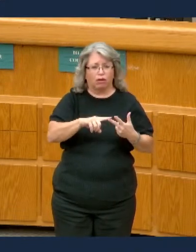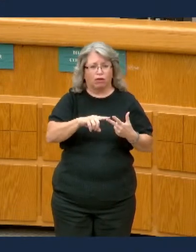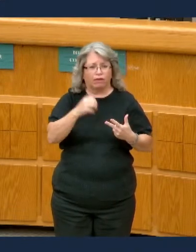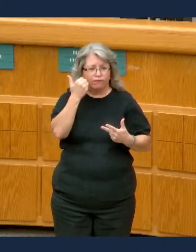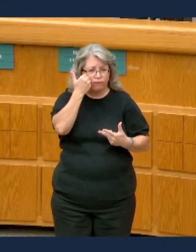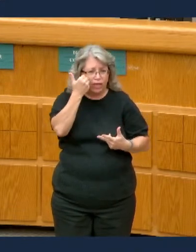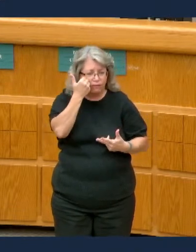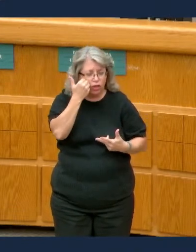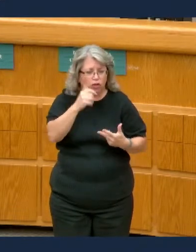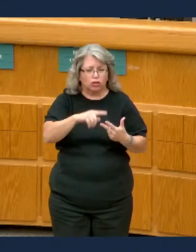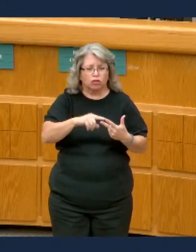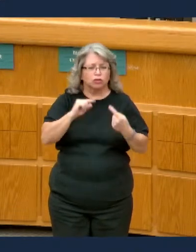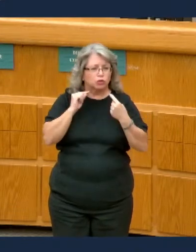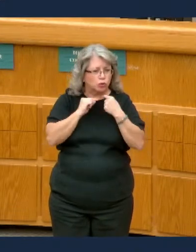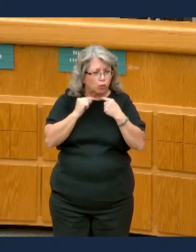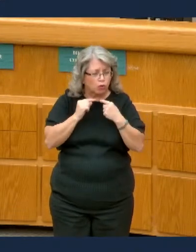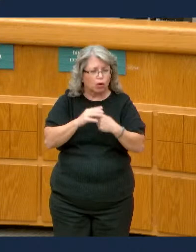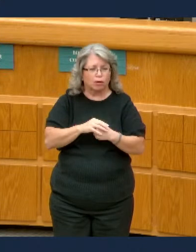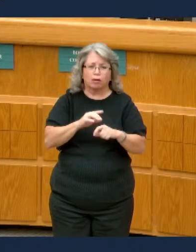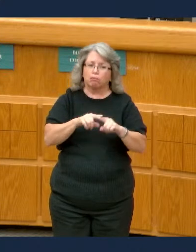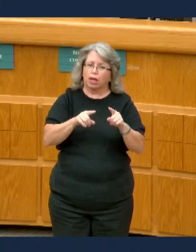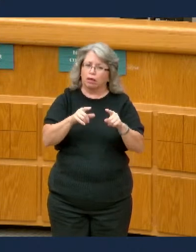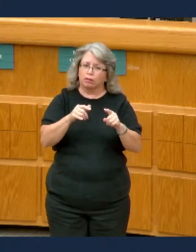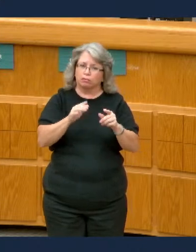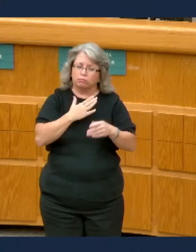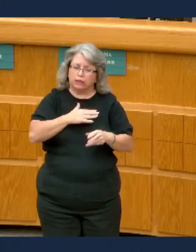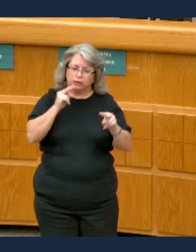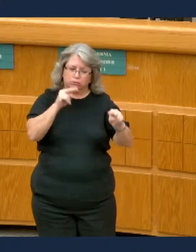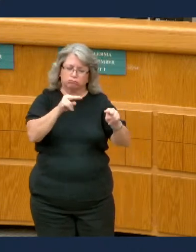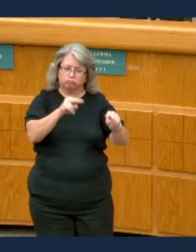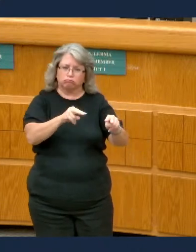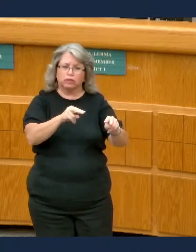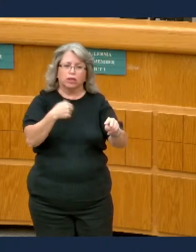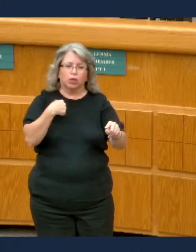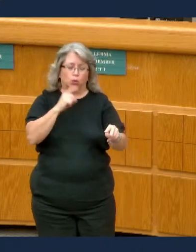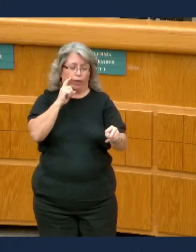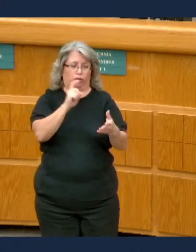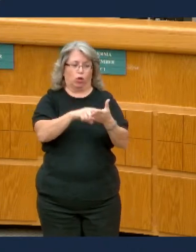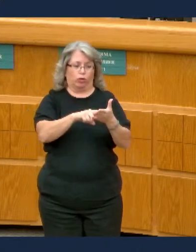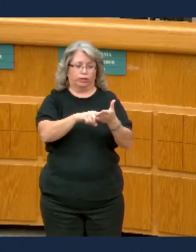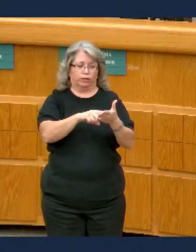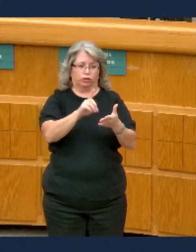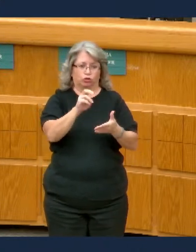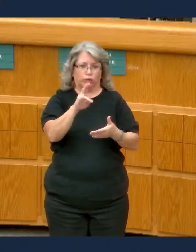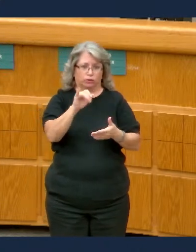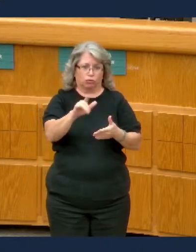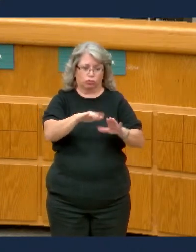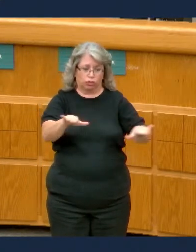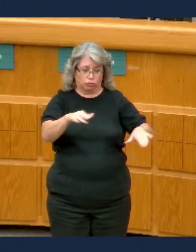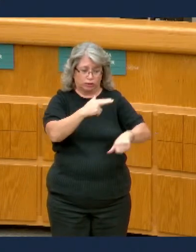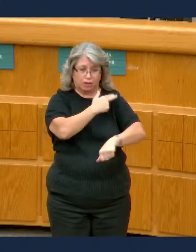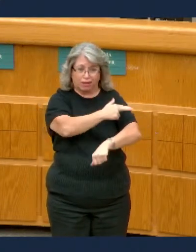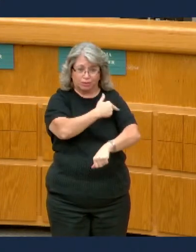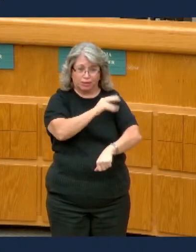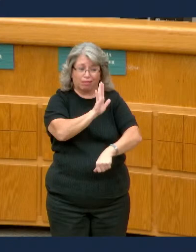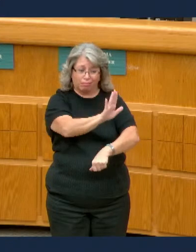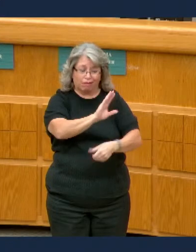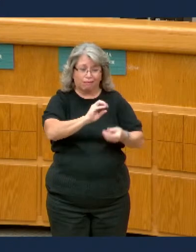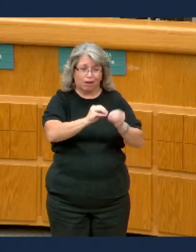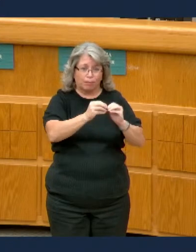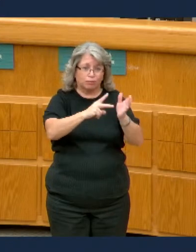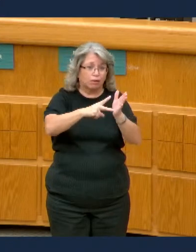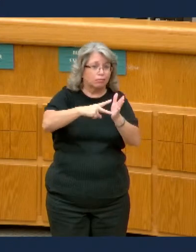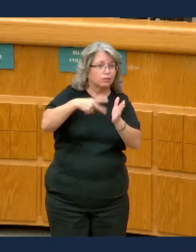We did notice that our Driscoll Children's Hospital numbers doubled from a few days ago, so we're